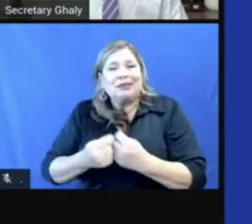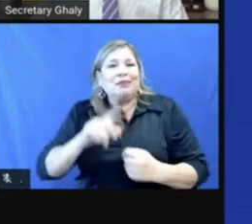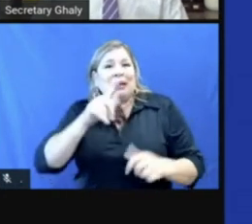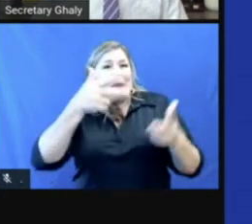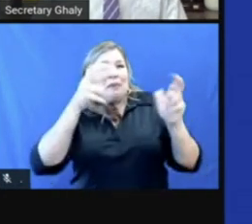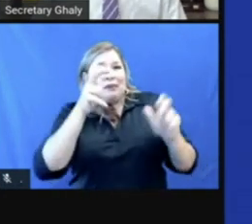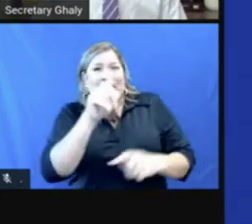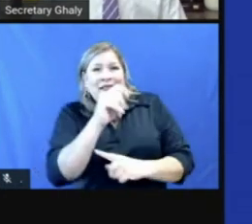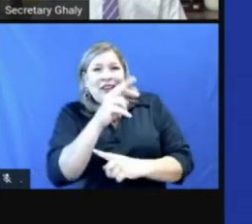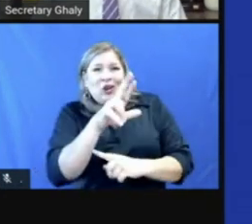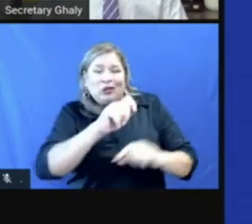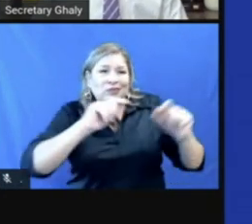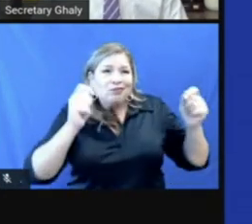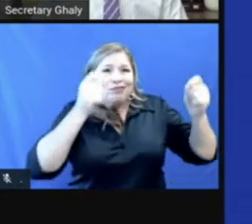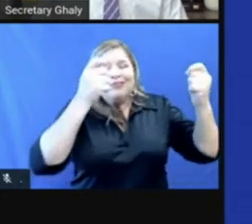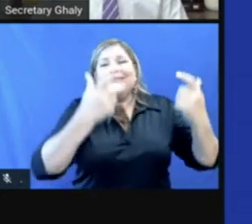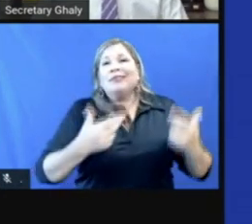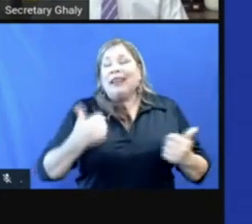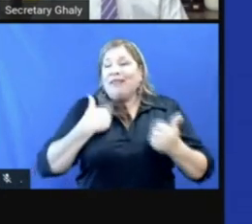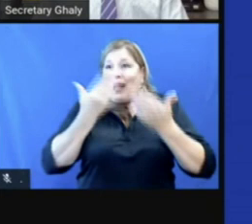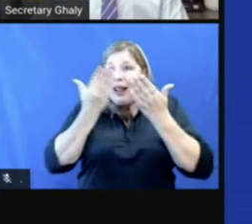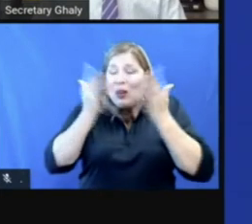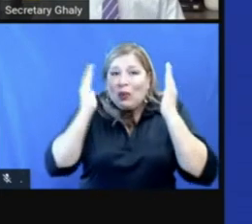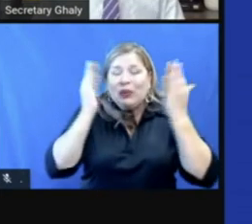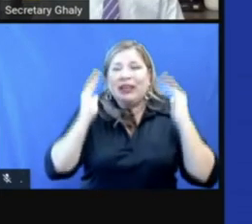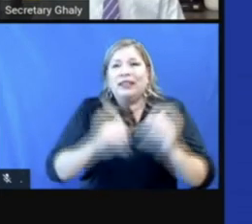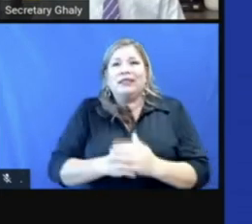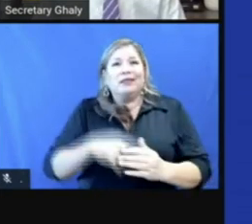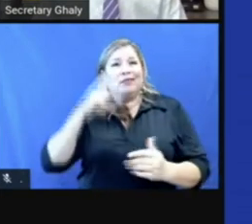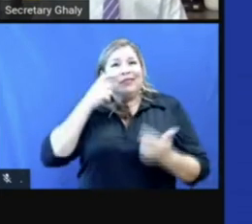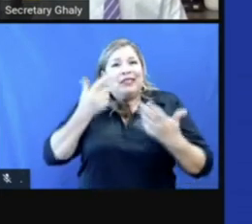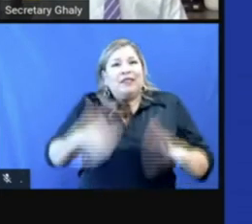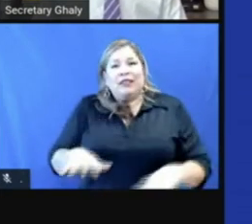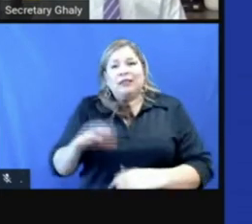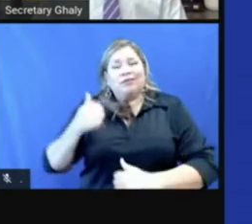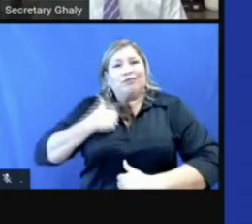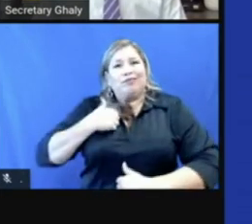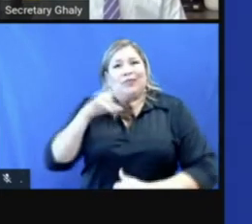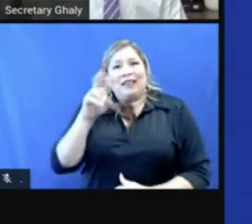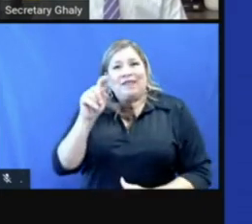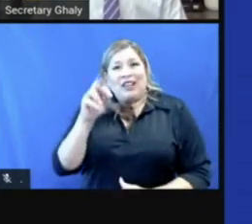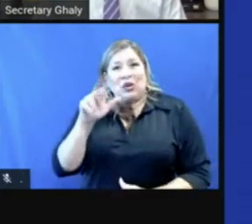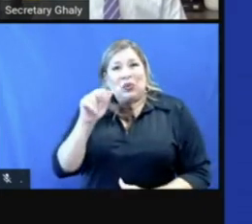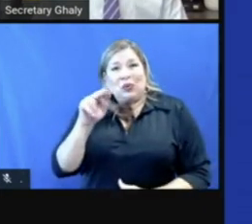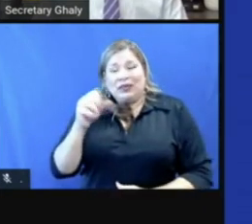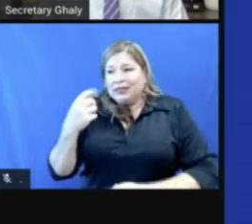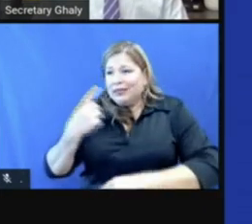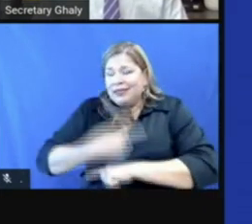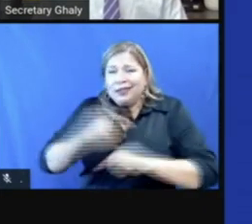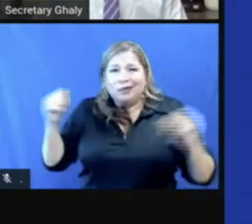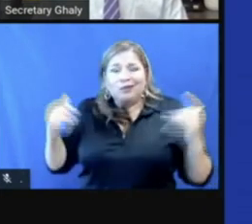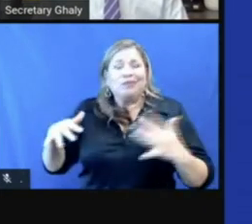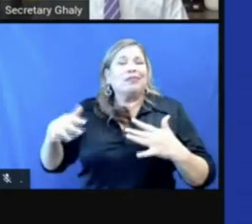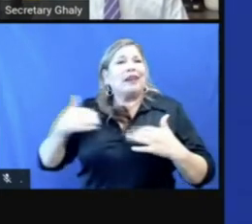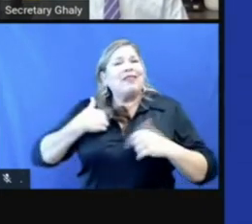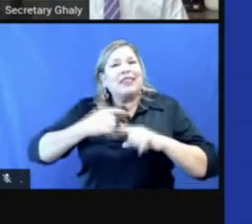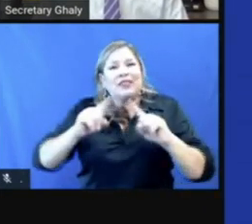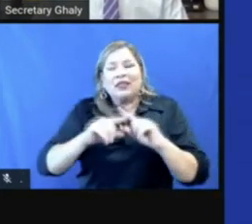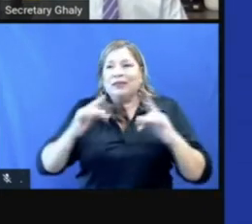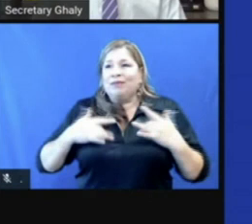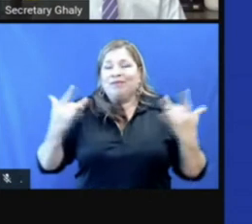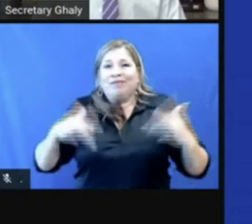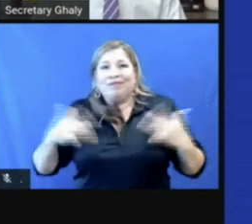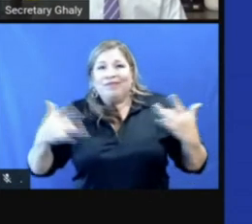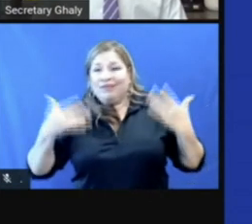Halloween, we just exited Veterans Day. We're looking forward to other future events and activities as we go into